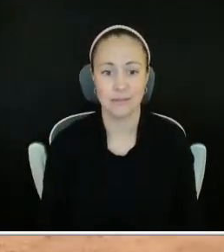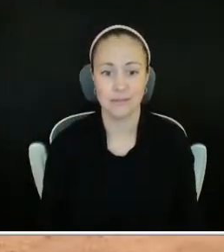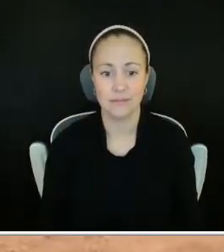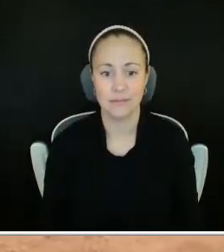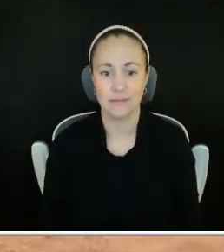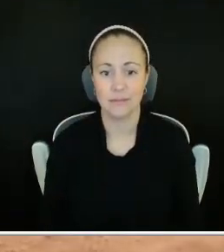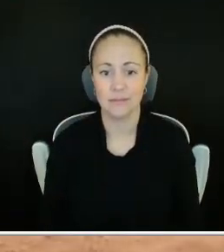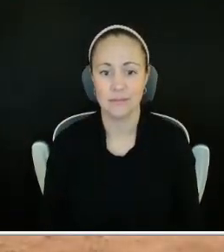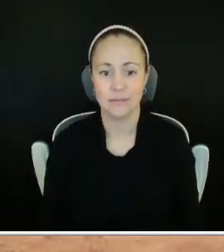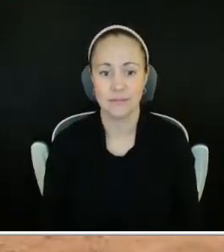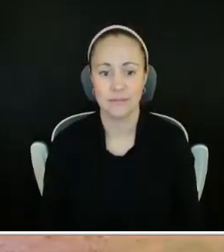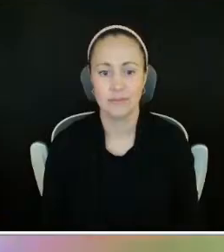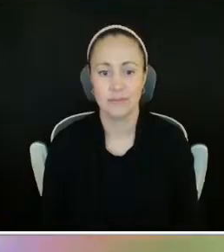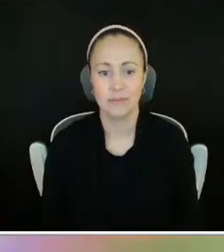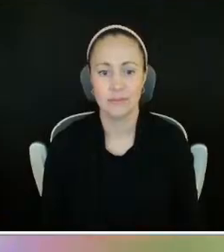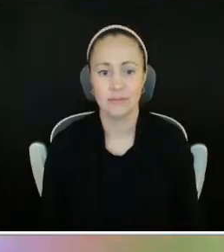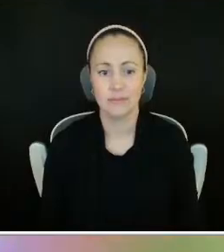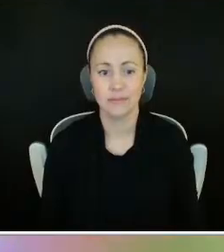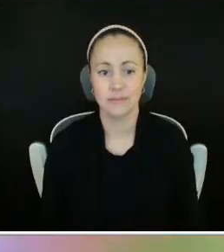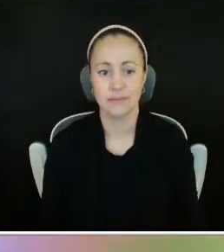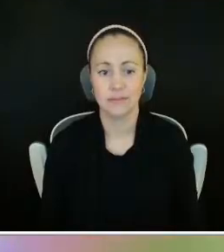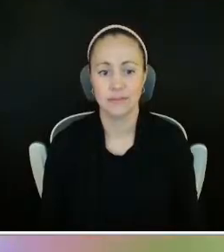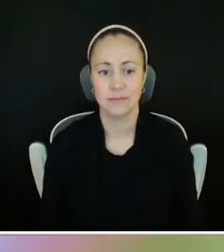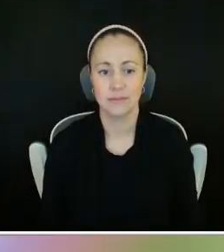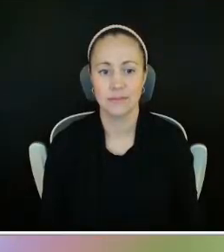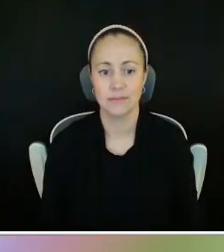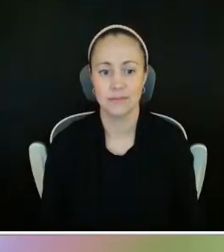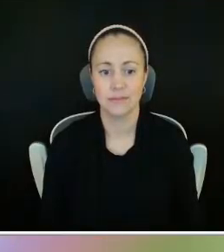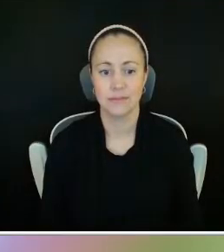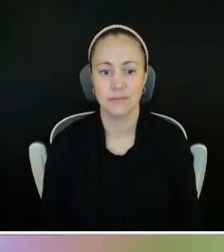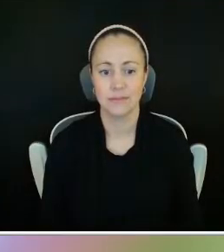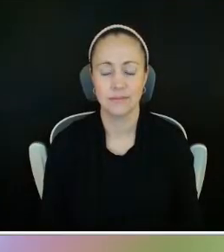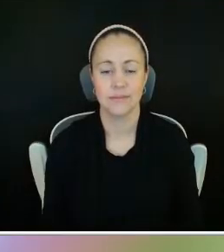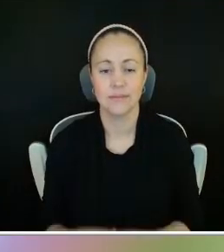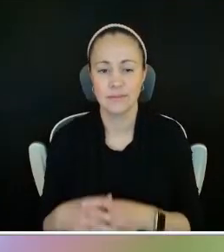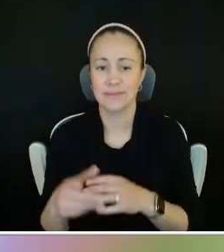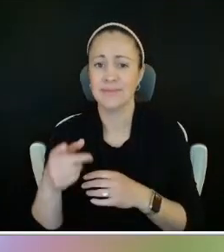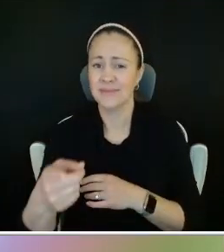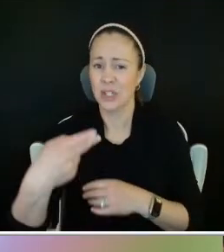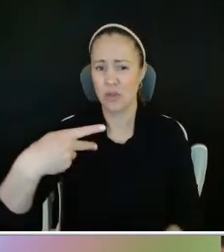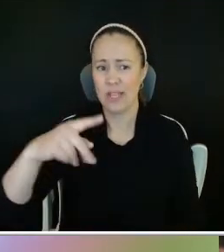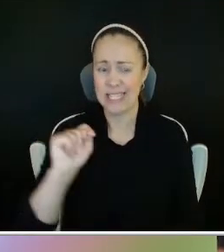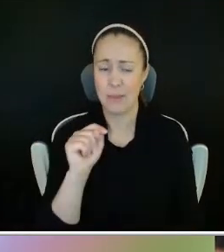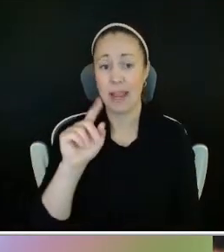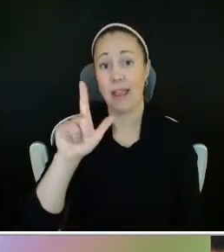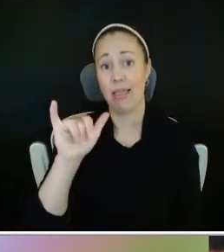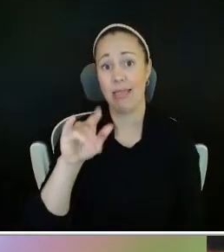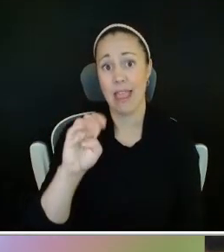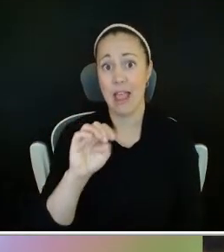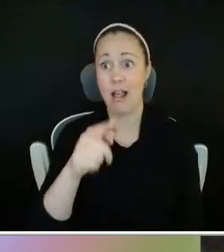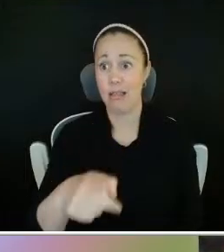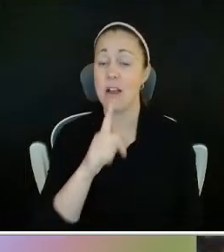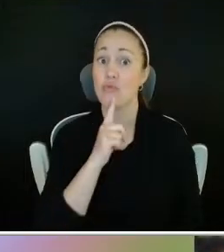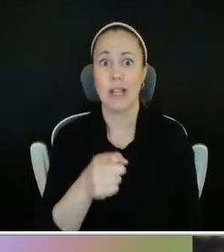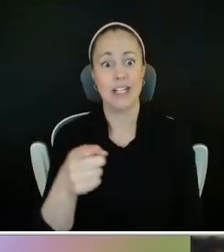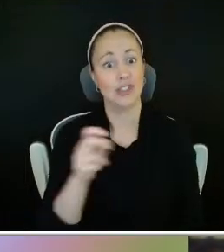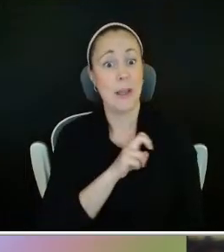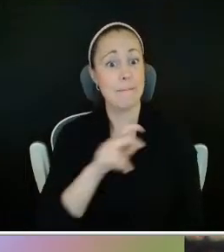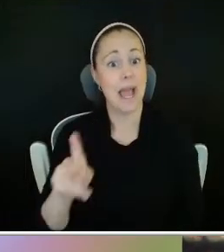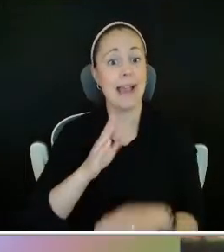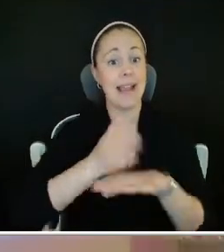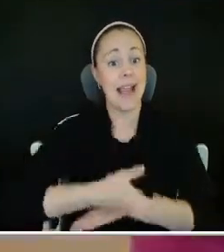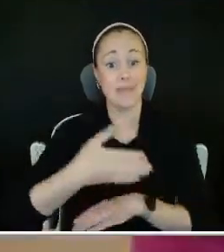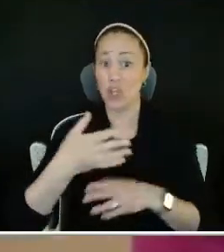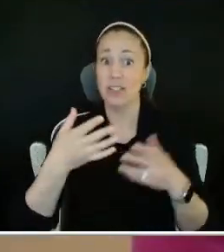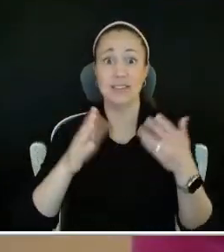After 7 months of tough but consistent physical therapy, Lael is back and beyond ready to pitch her first